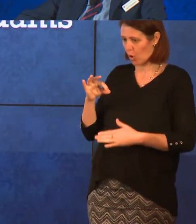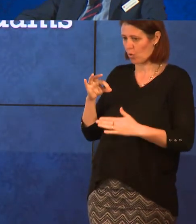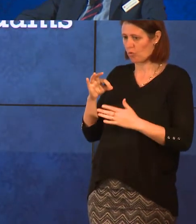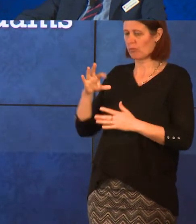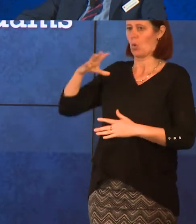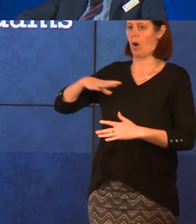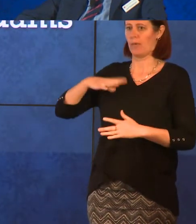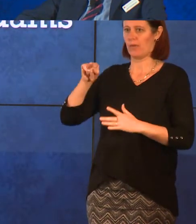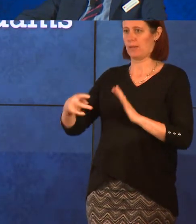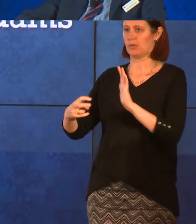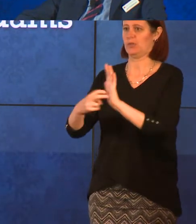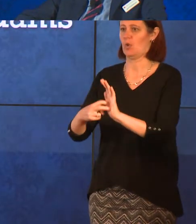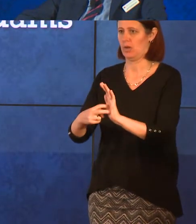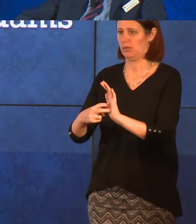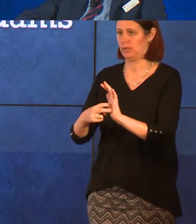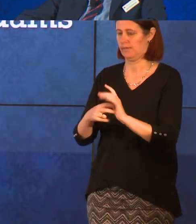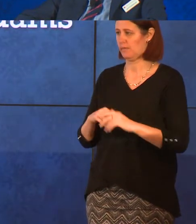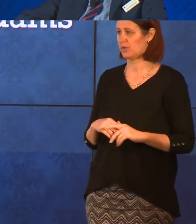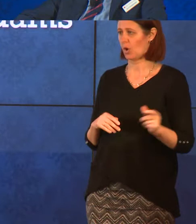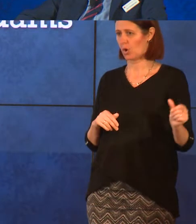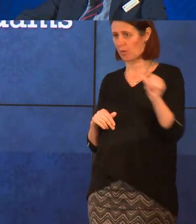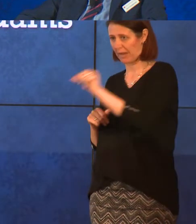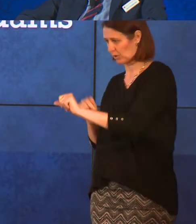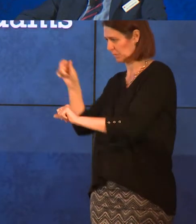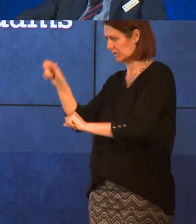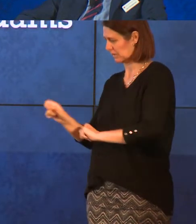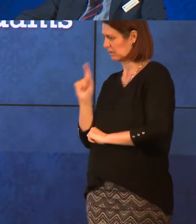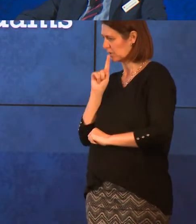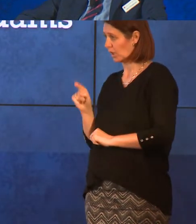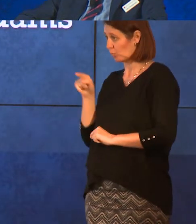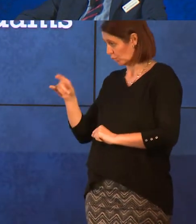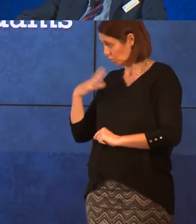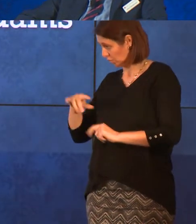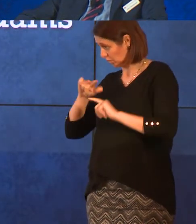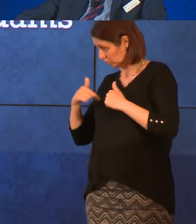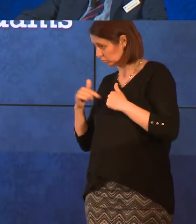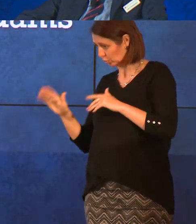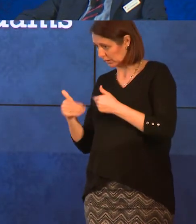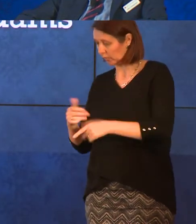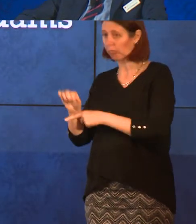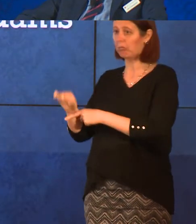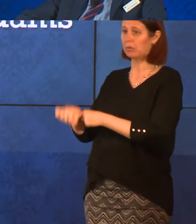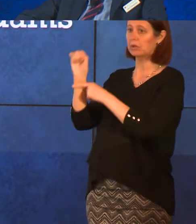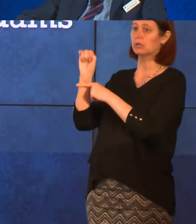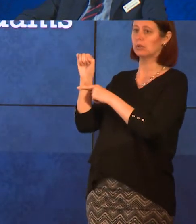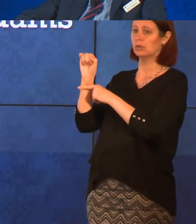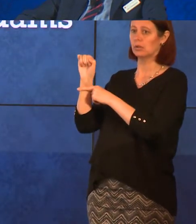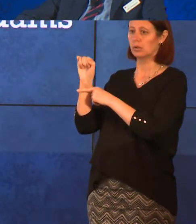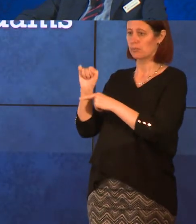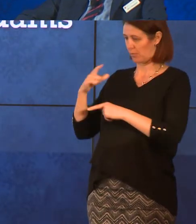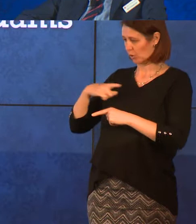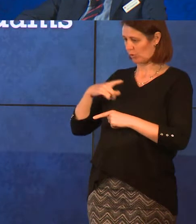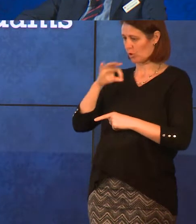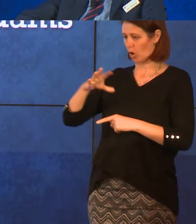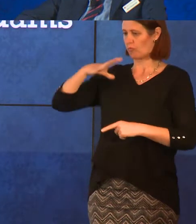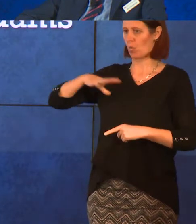signed. And secondly, they would go back to the participants and say, well, do you want us to deliver it? And they say yes. And so they because there's no